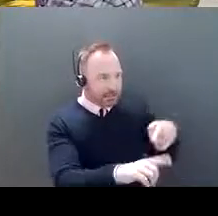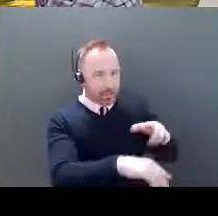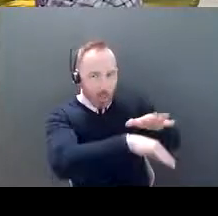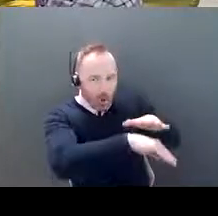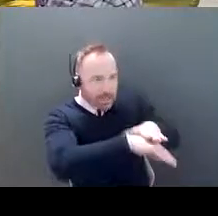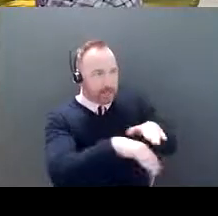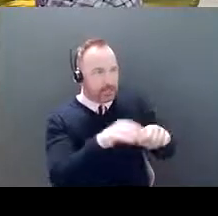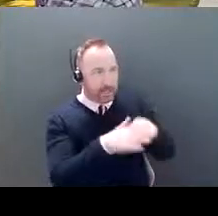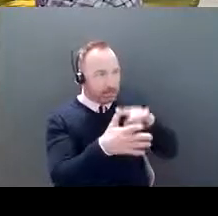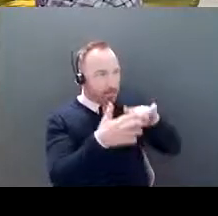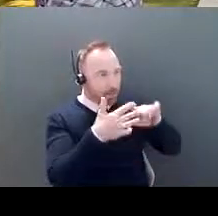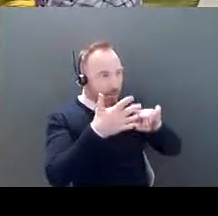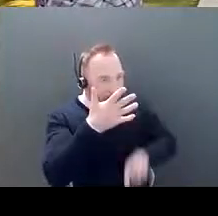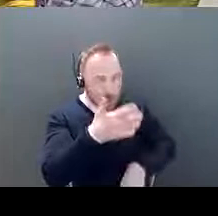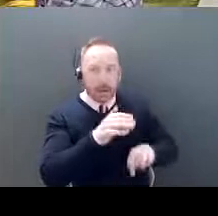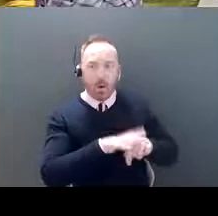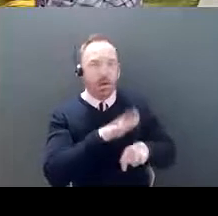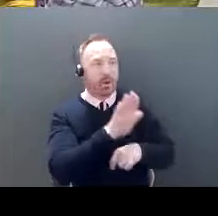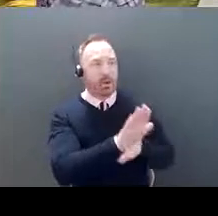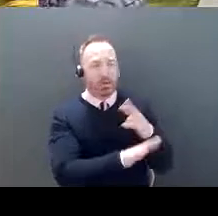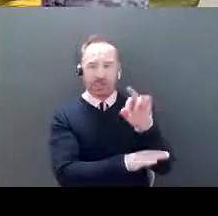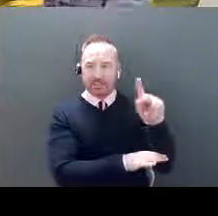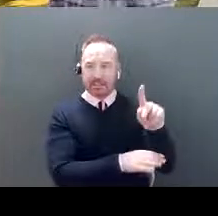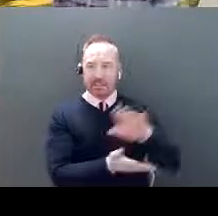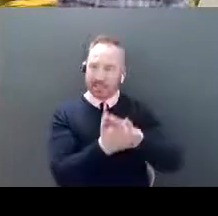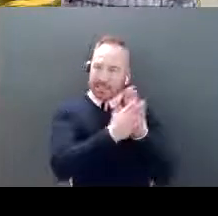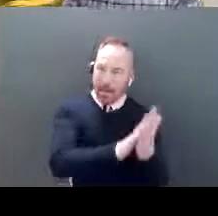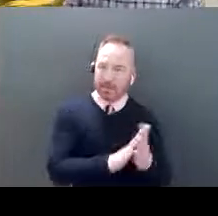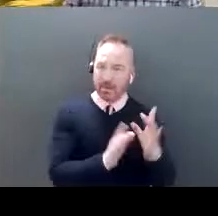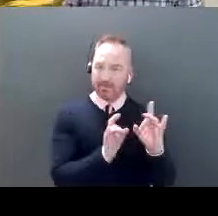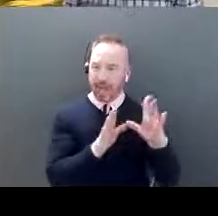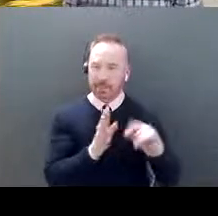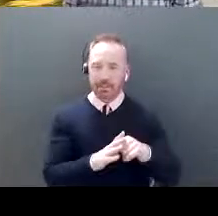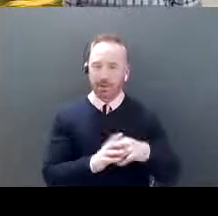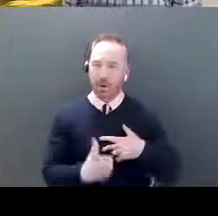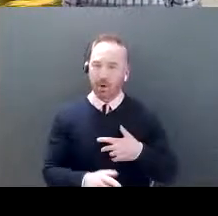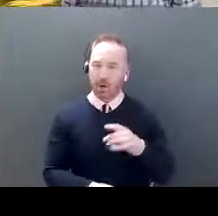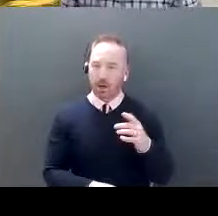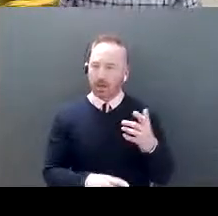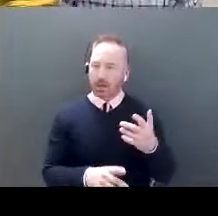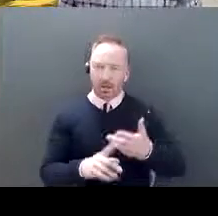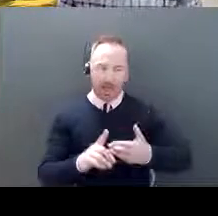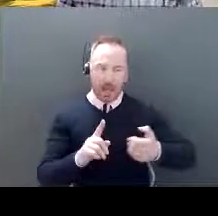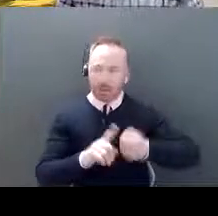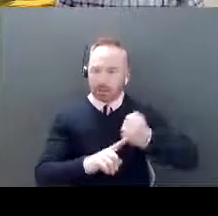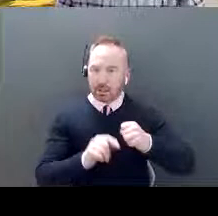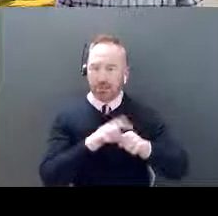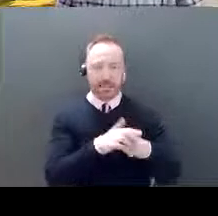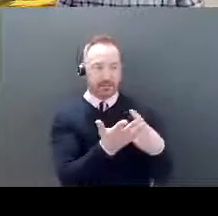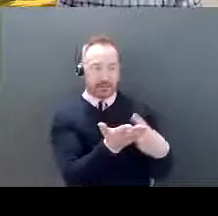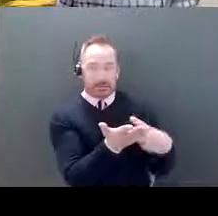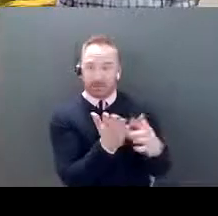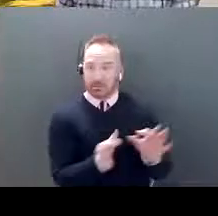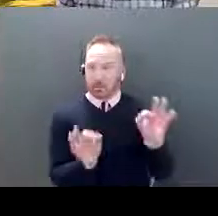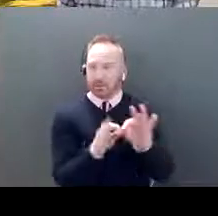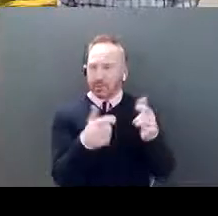for becoming violent, for becoming abusive. We want these kinds of conversations need to happen so much earlier.